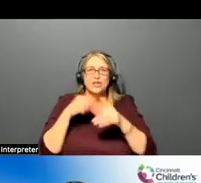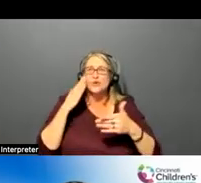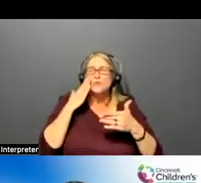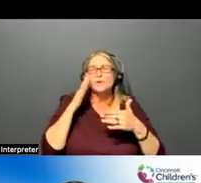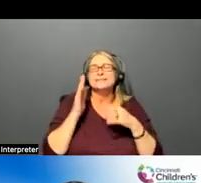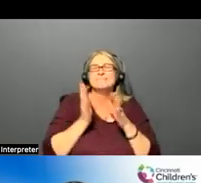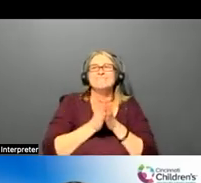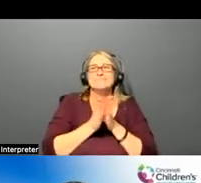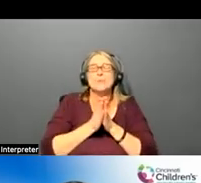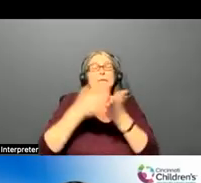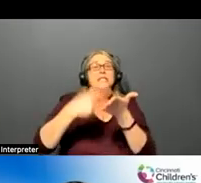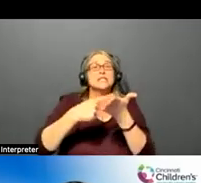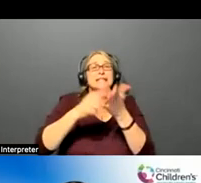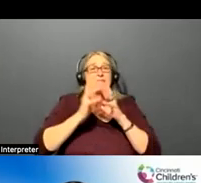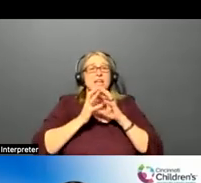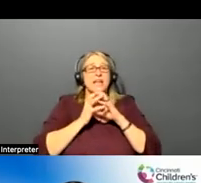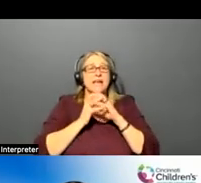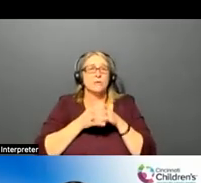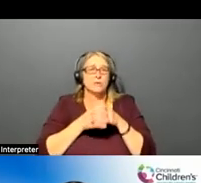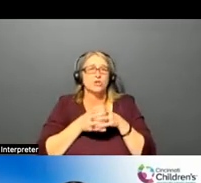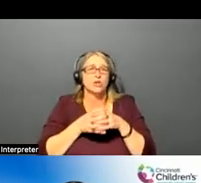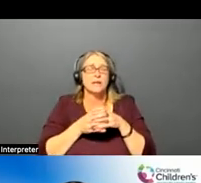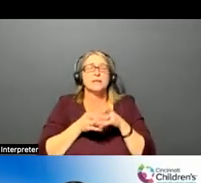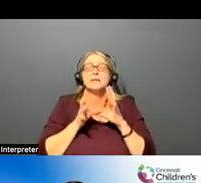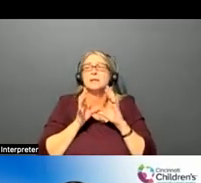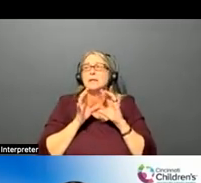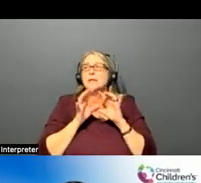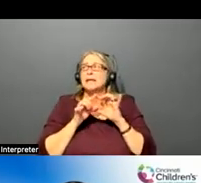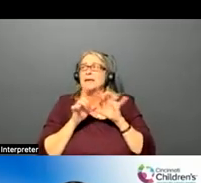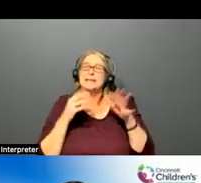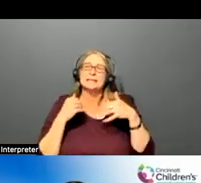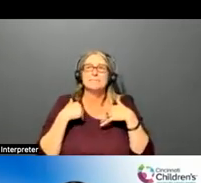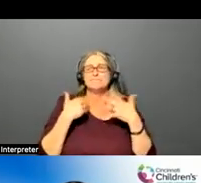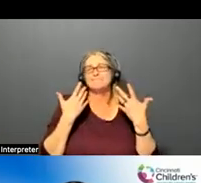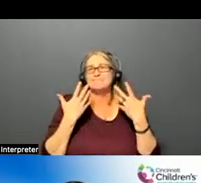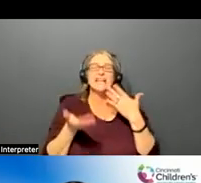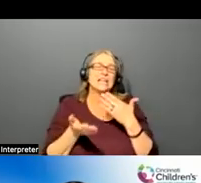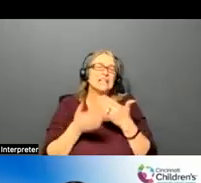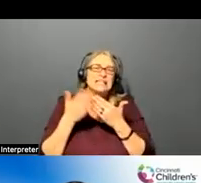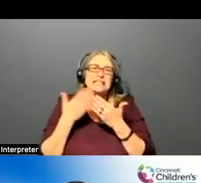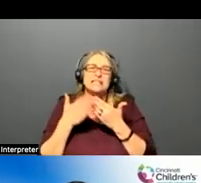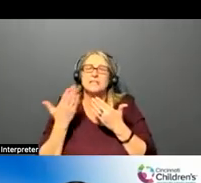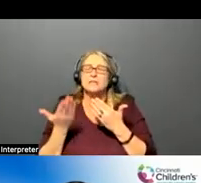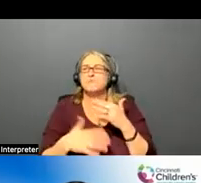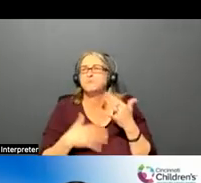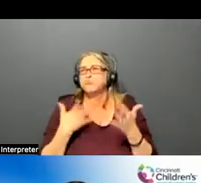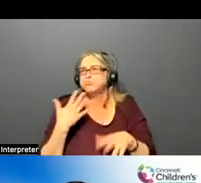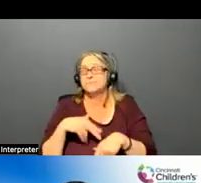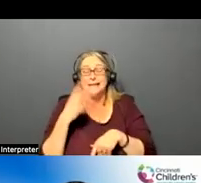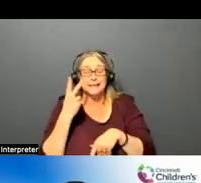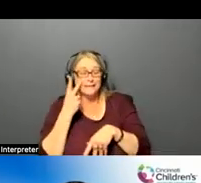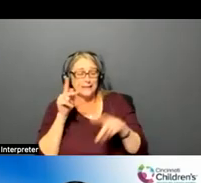about intersectionality, I think it can be sometimes easy to see a person